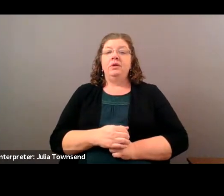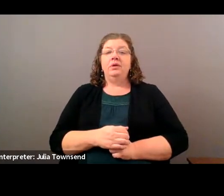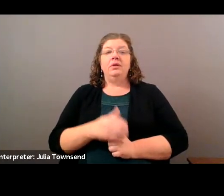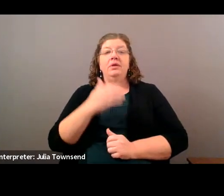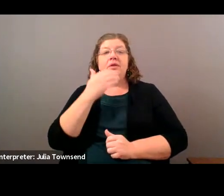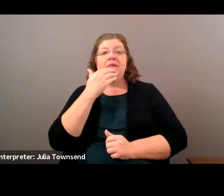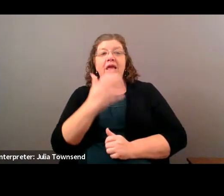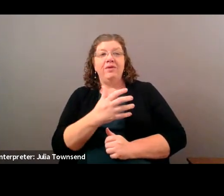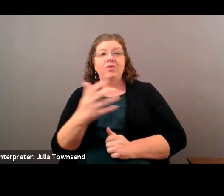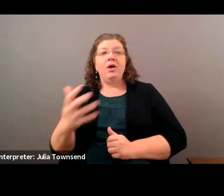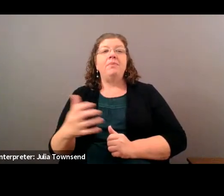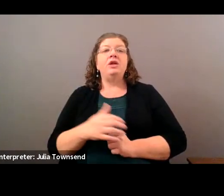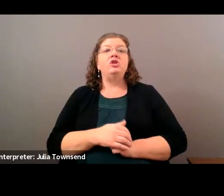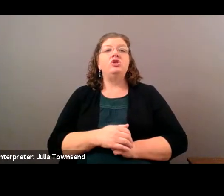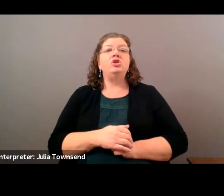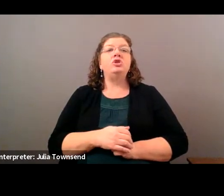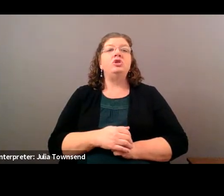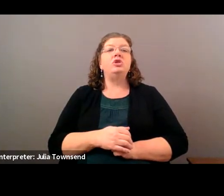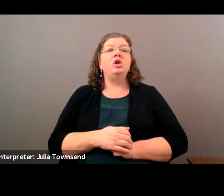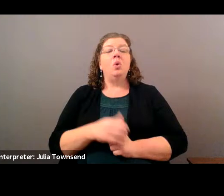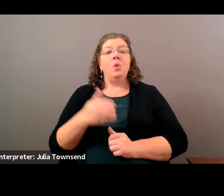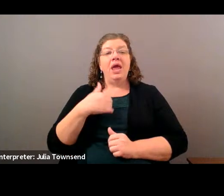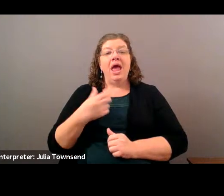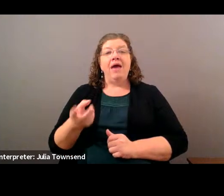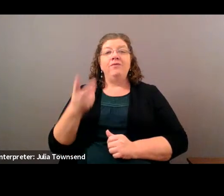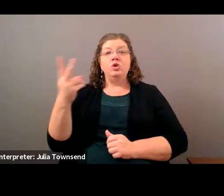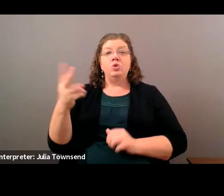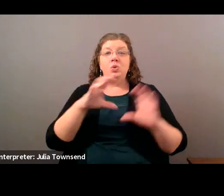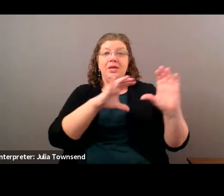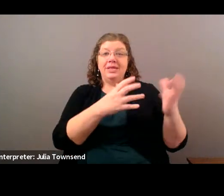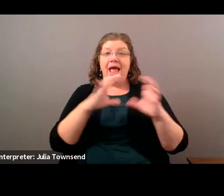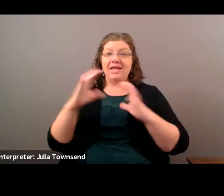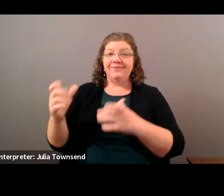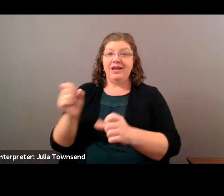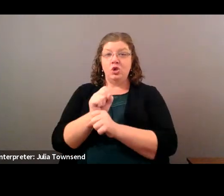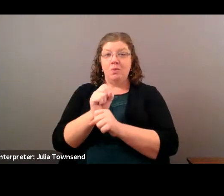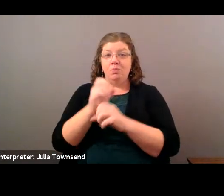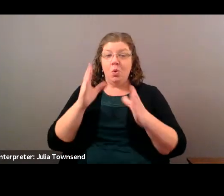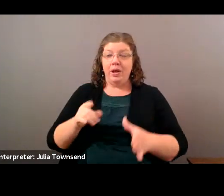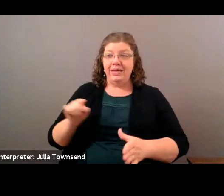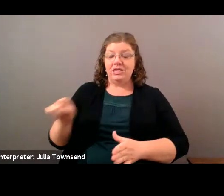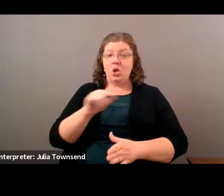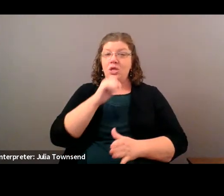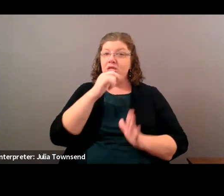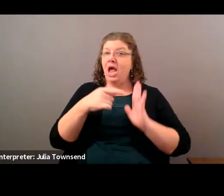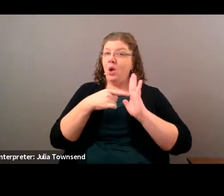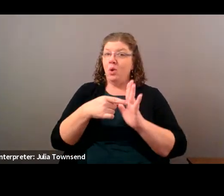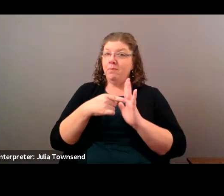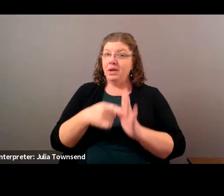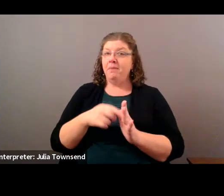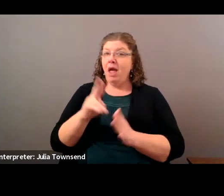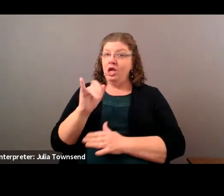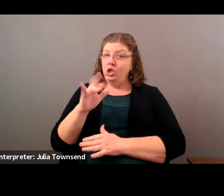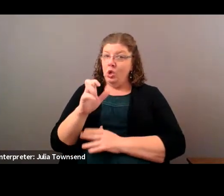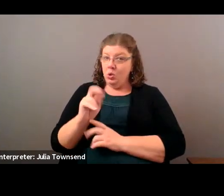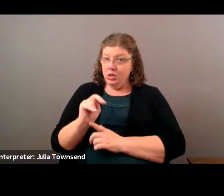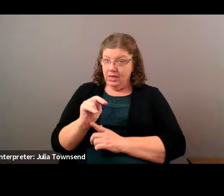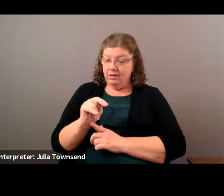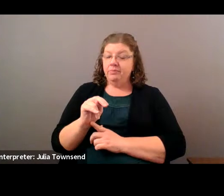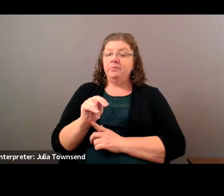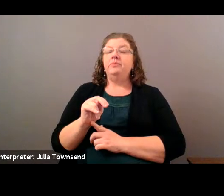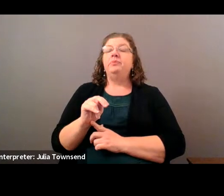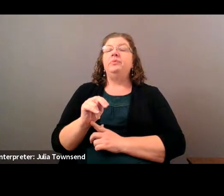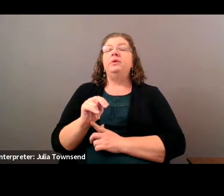as you are aware, we have 2 classifications of employees that are not represented by a bargaining unit. That is